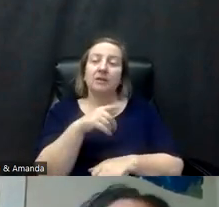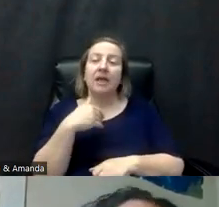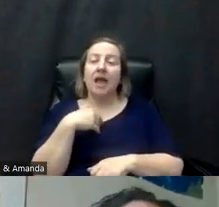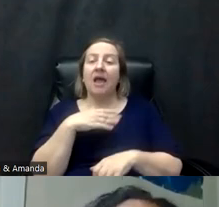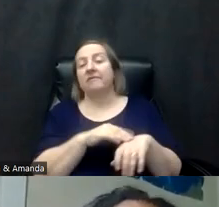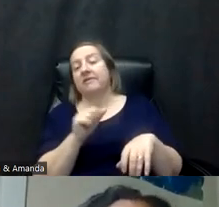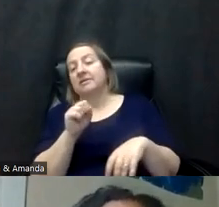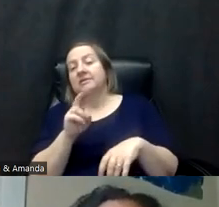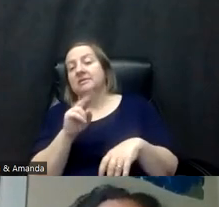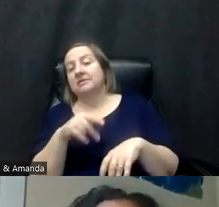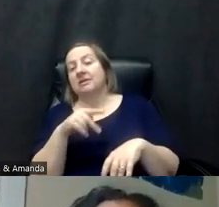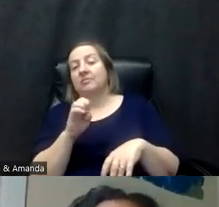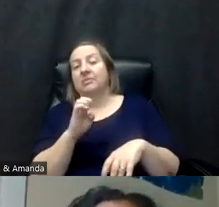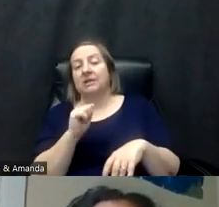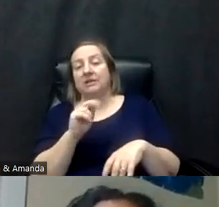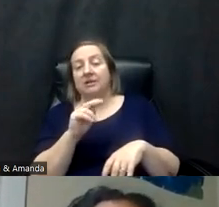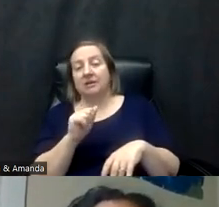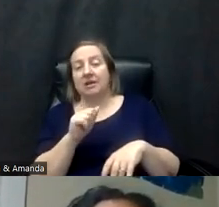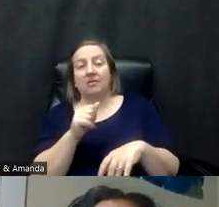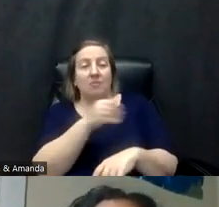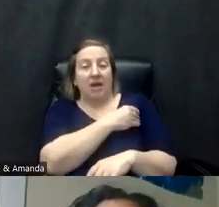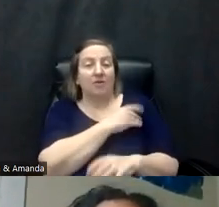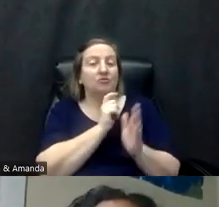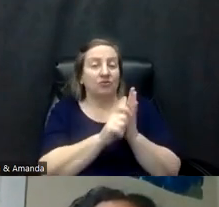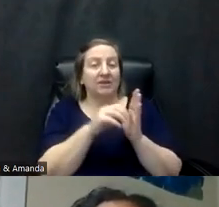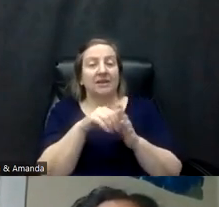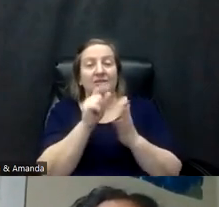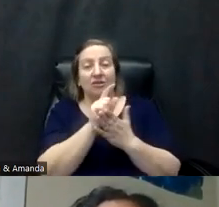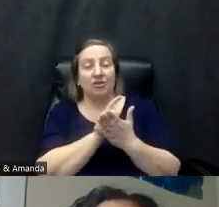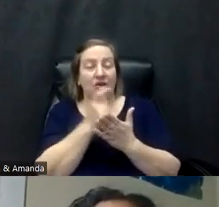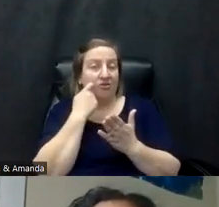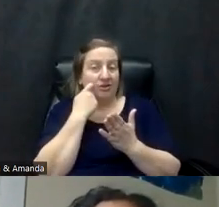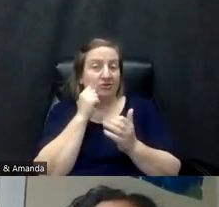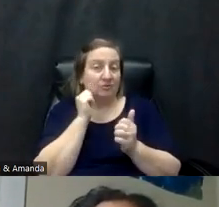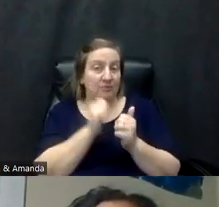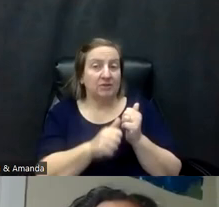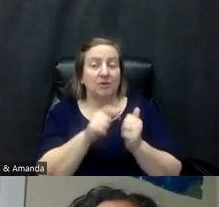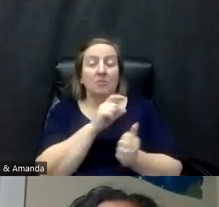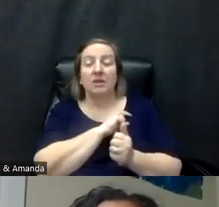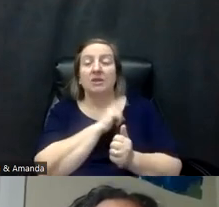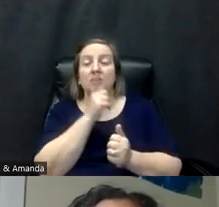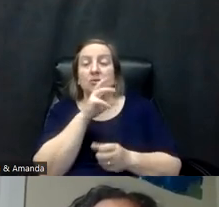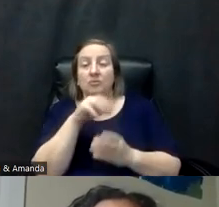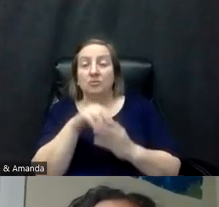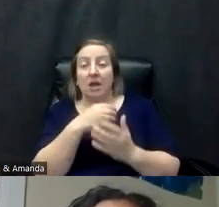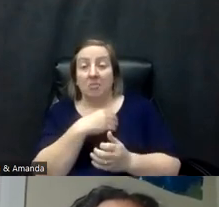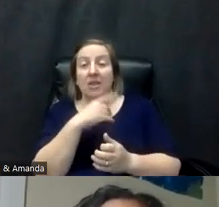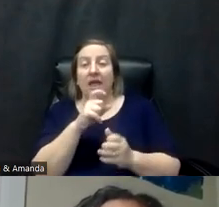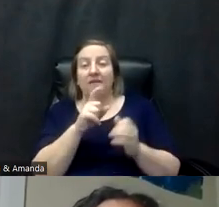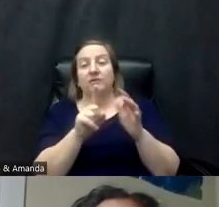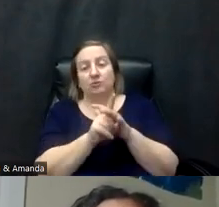power that is written in the law that they just put in. So police members that are part of a complaint have to show